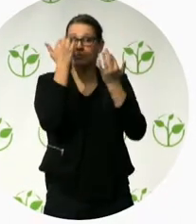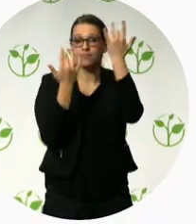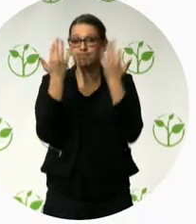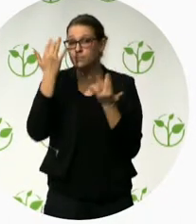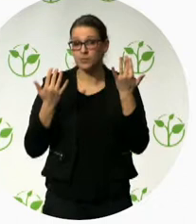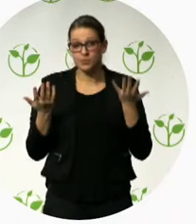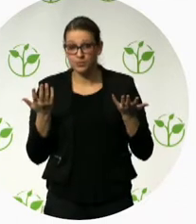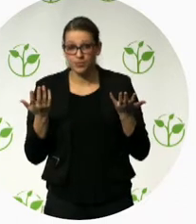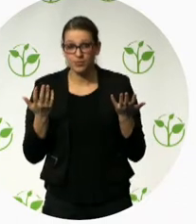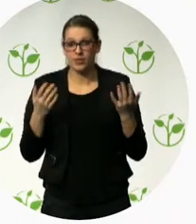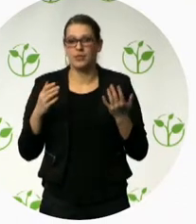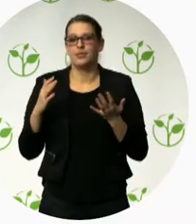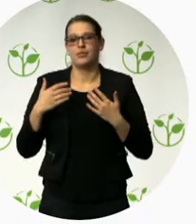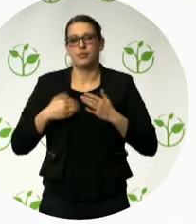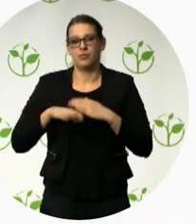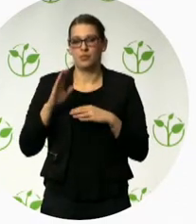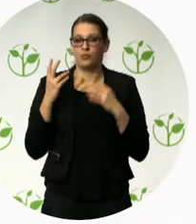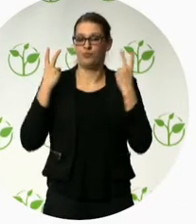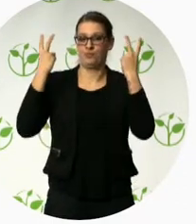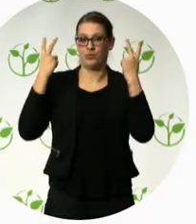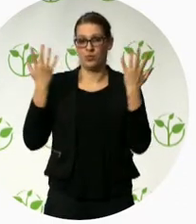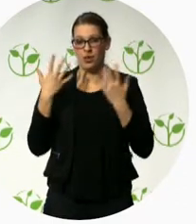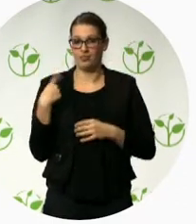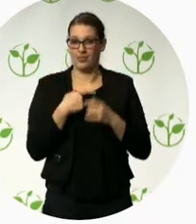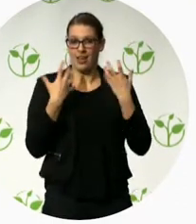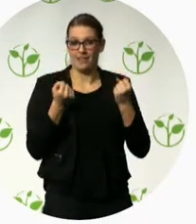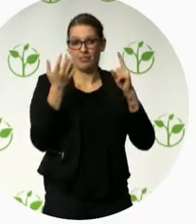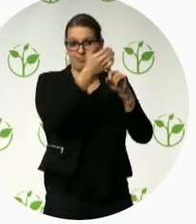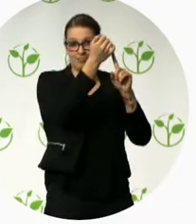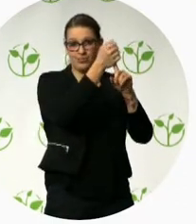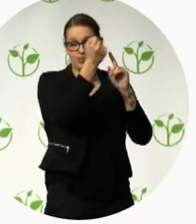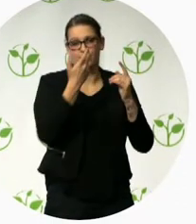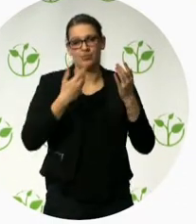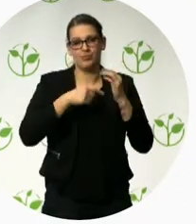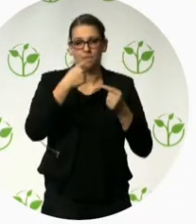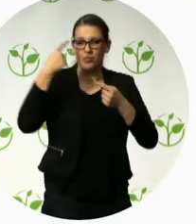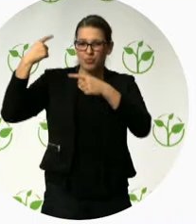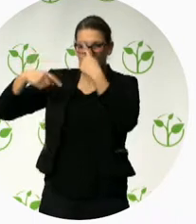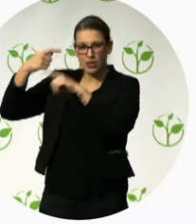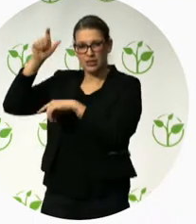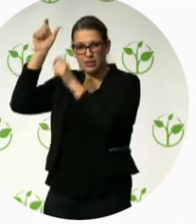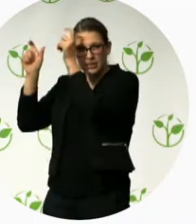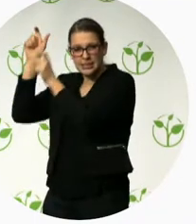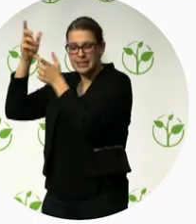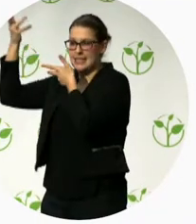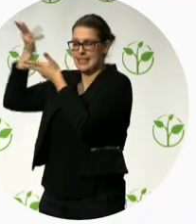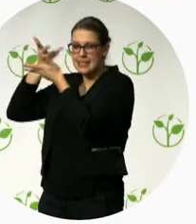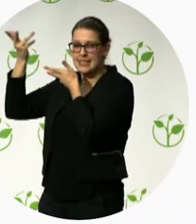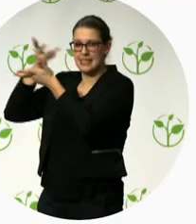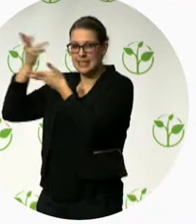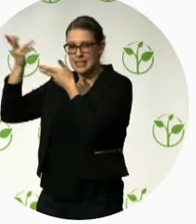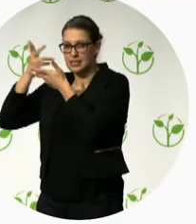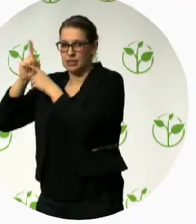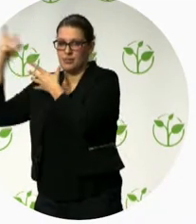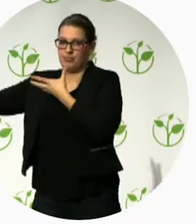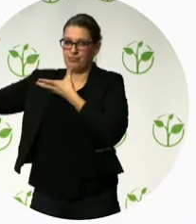was we link it to the political leaders from the very beginning. Without, it's a political issue. Development and disability is a political issue.